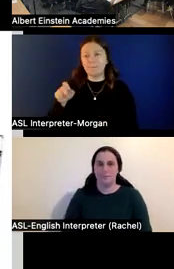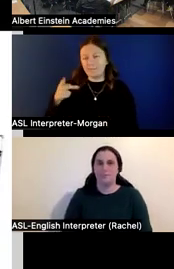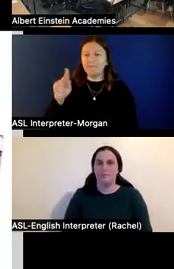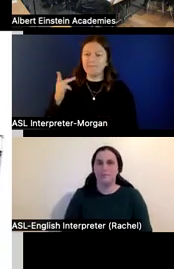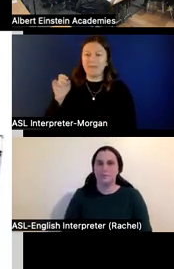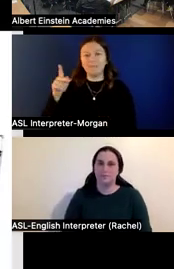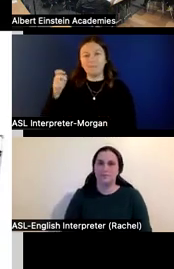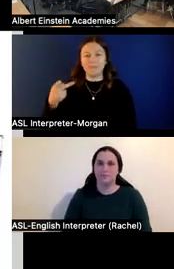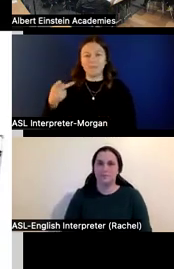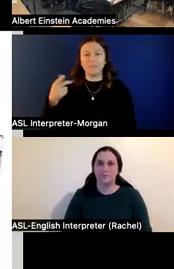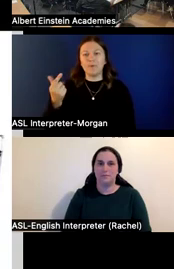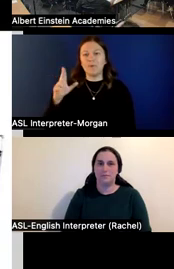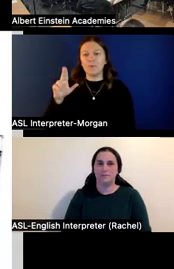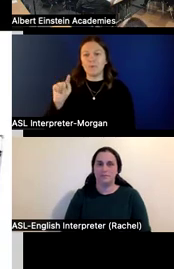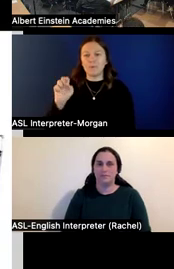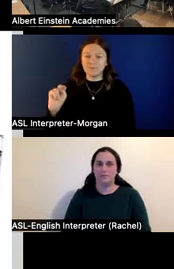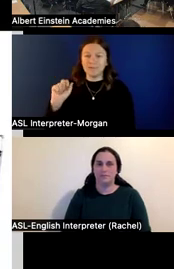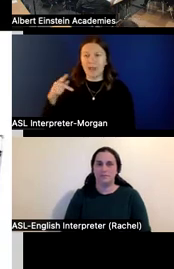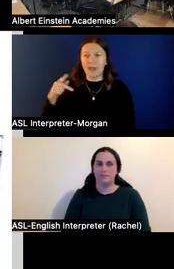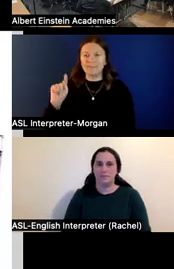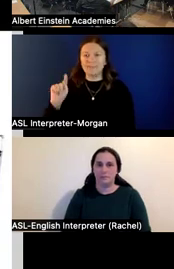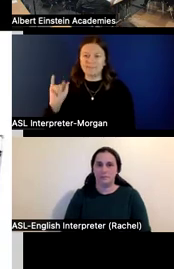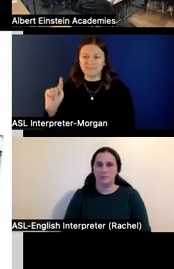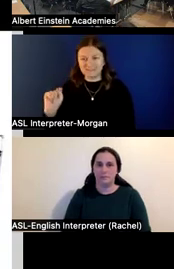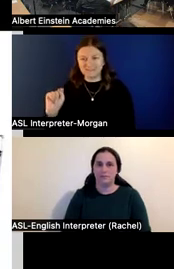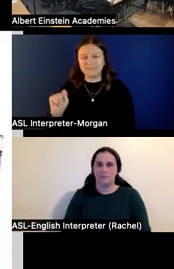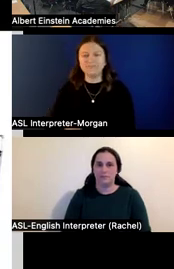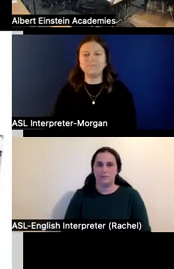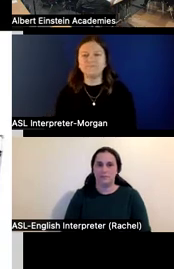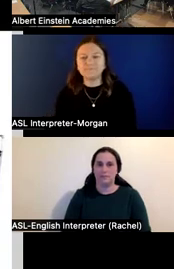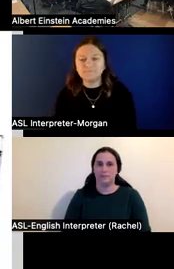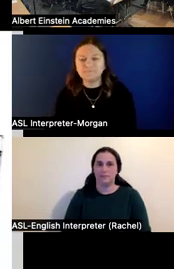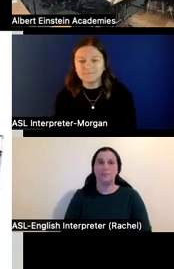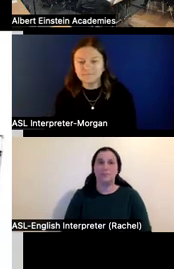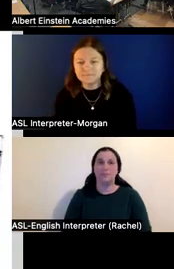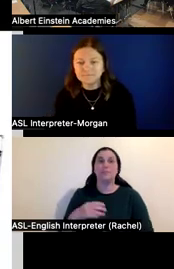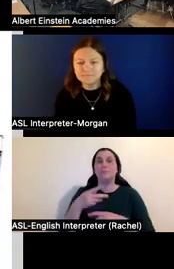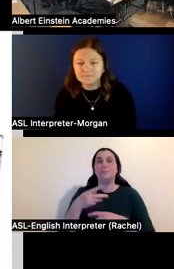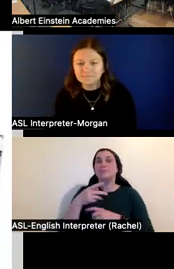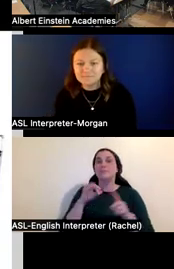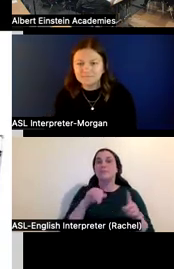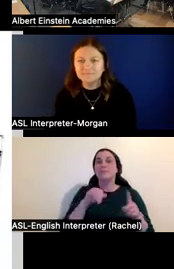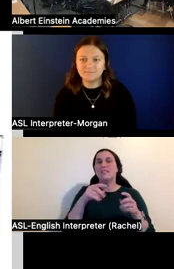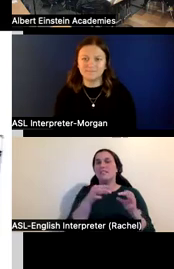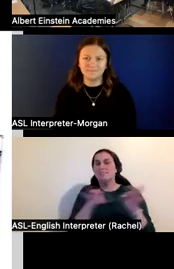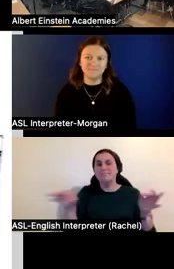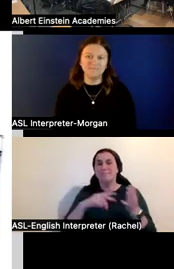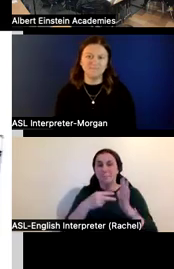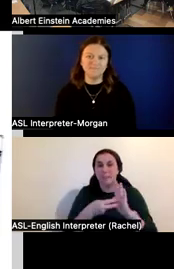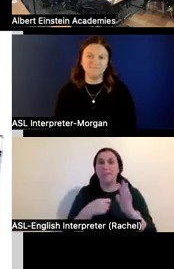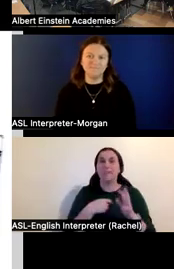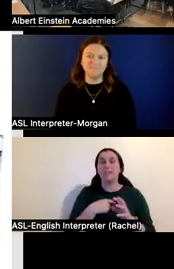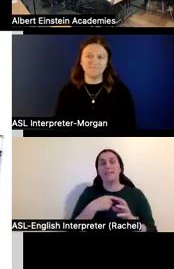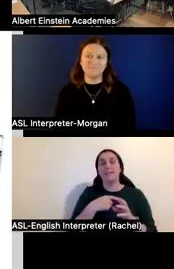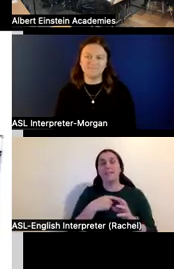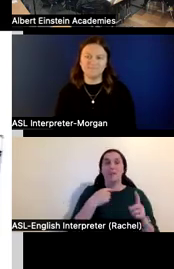So, piep, piep, piep. Wir haben uns alle lieb. Jeder isst, was kann, nur nicht seinen Nebenmann. Heute nehmen wir es genau, auch